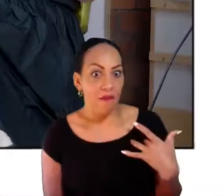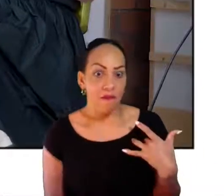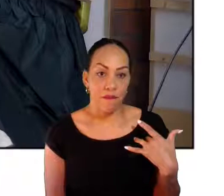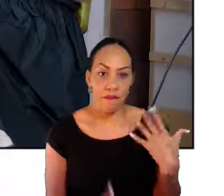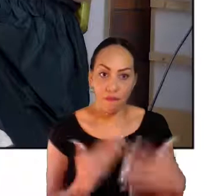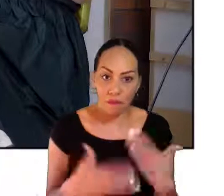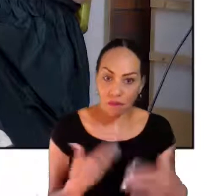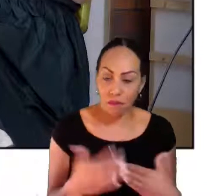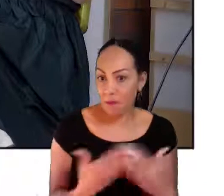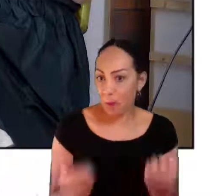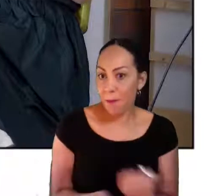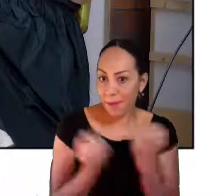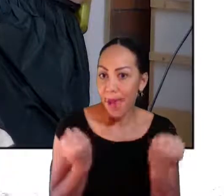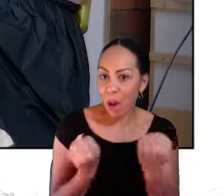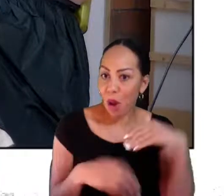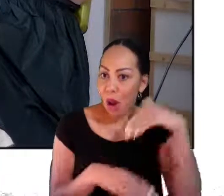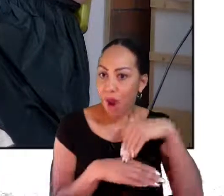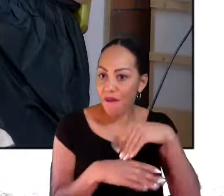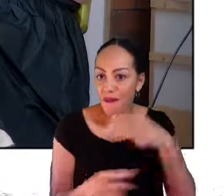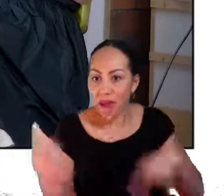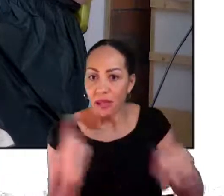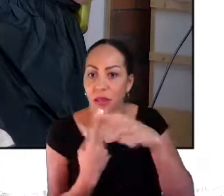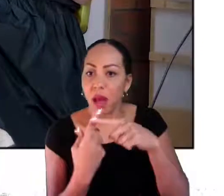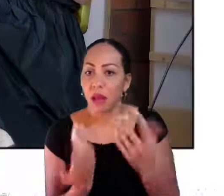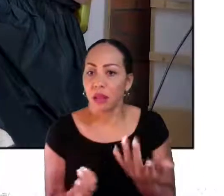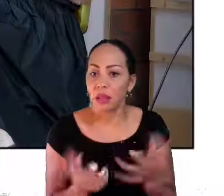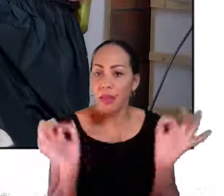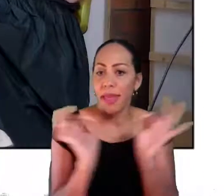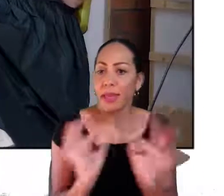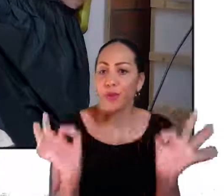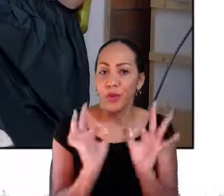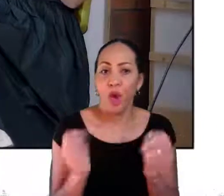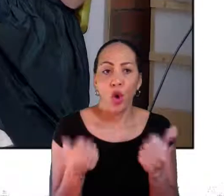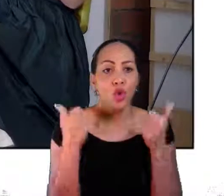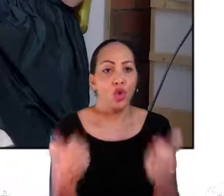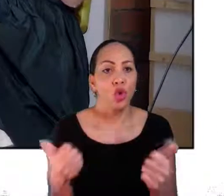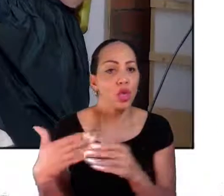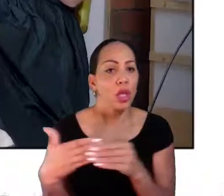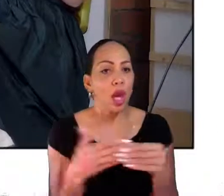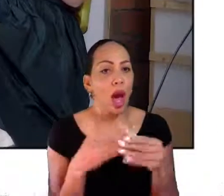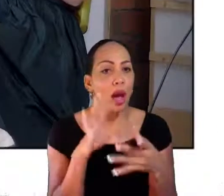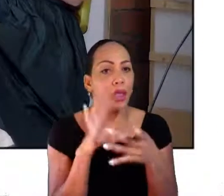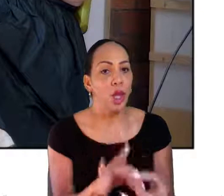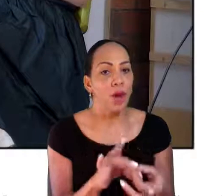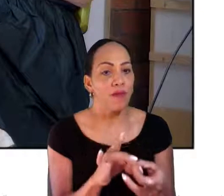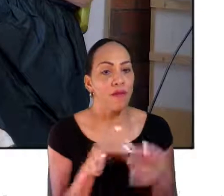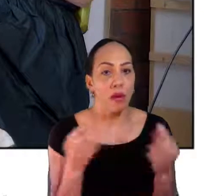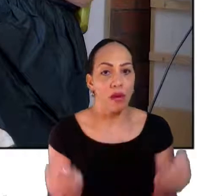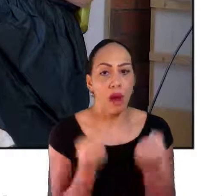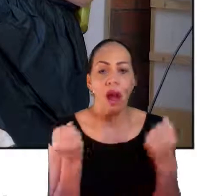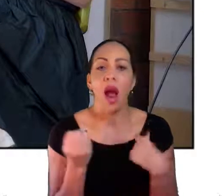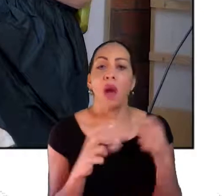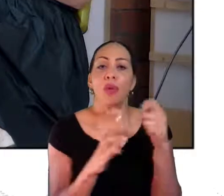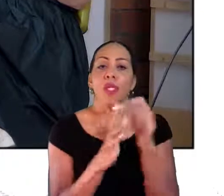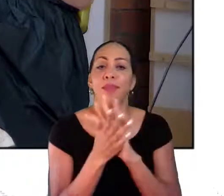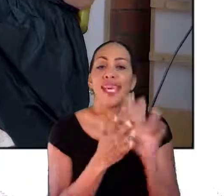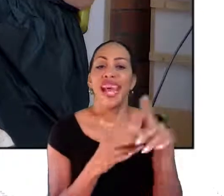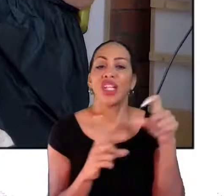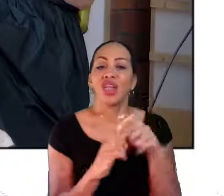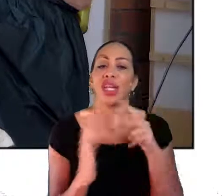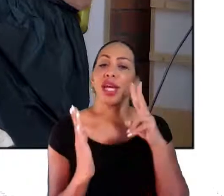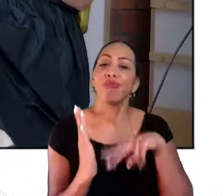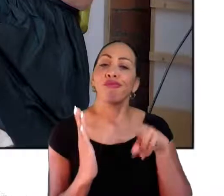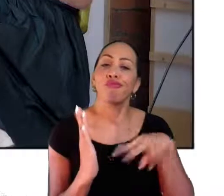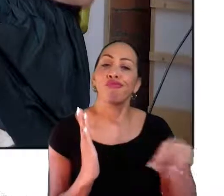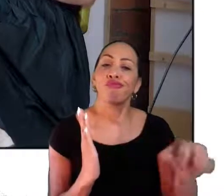us. And yet there aren't any sort of good guides to it. So I was digging around in a PhD looking at it, and that's one of the reasons